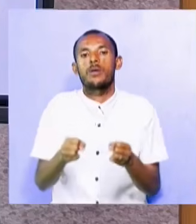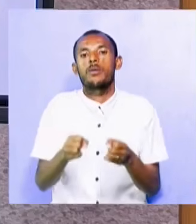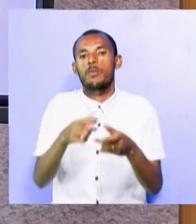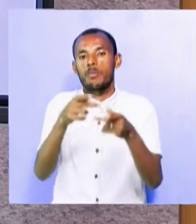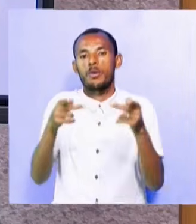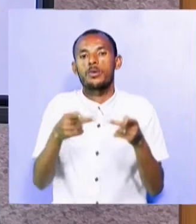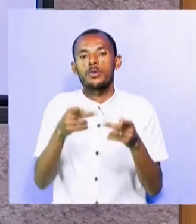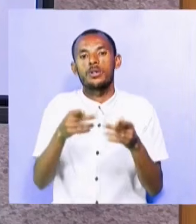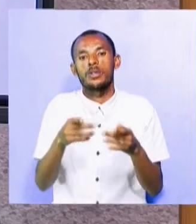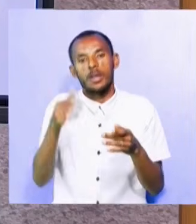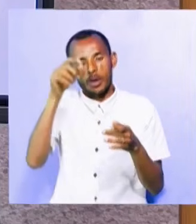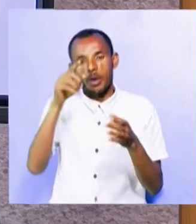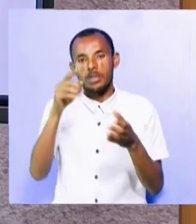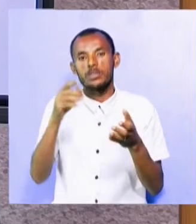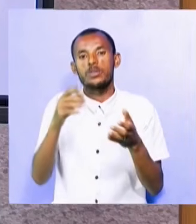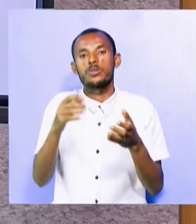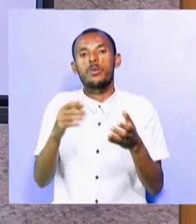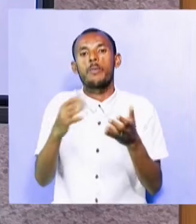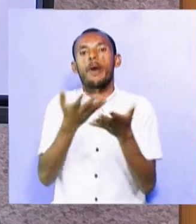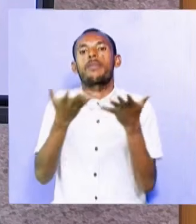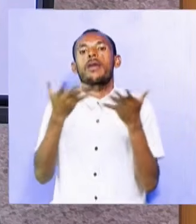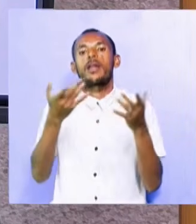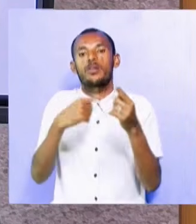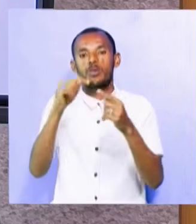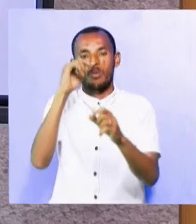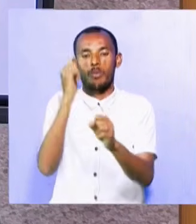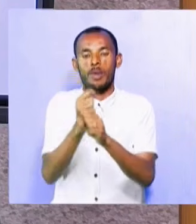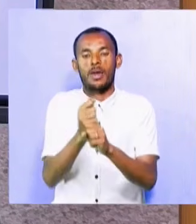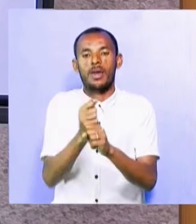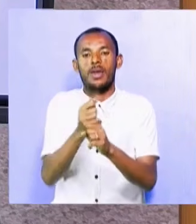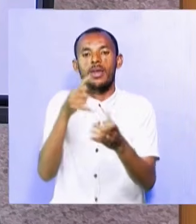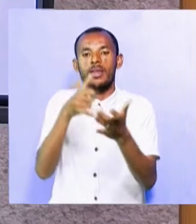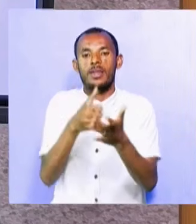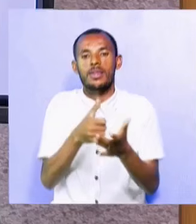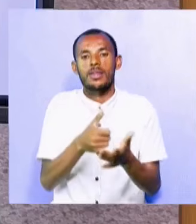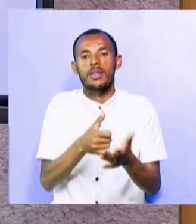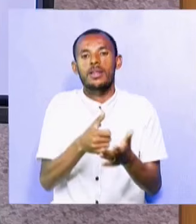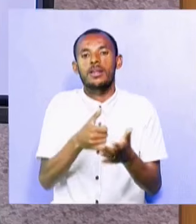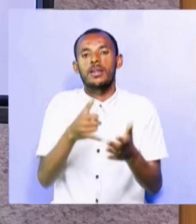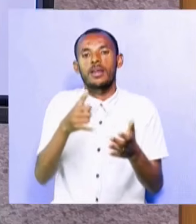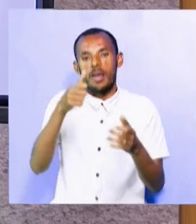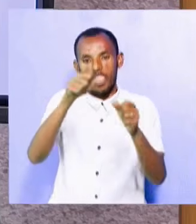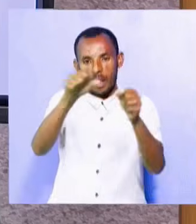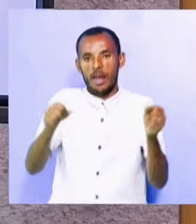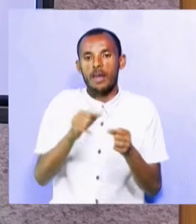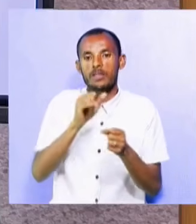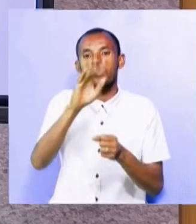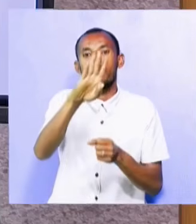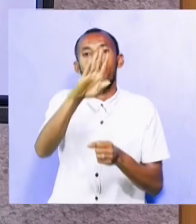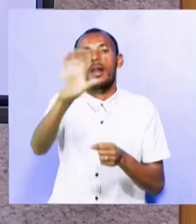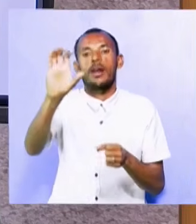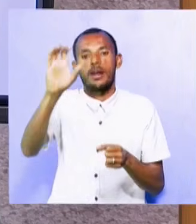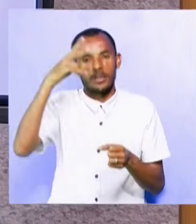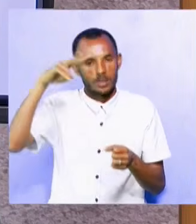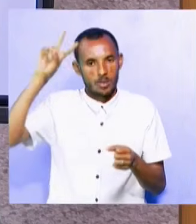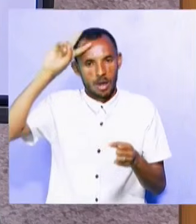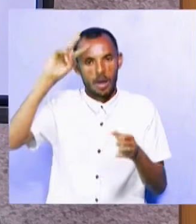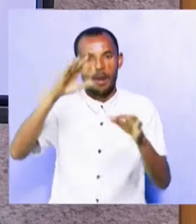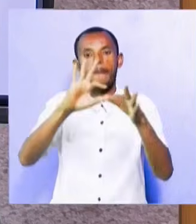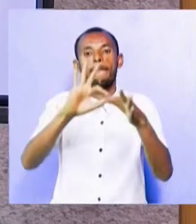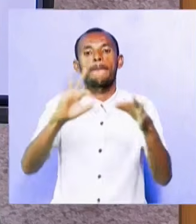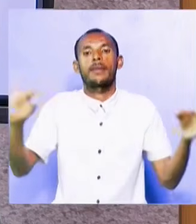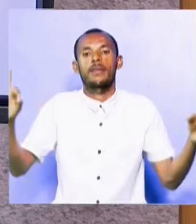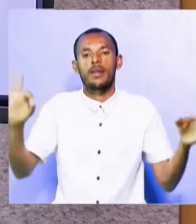he has also a concrete to make a patio with area 400 square meter. Okay, we have this.